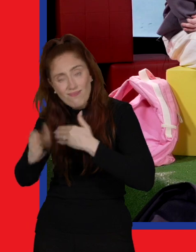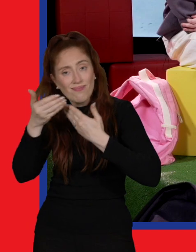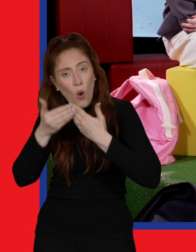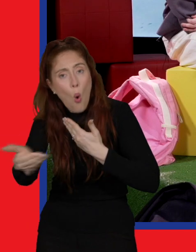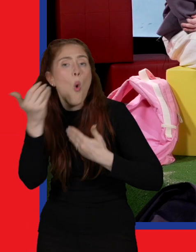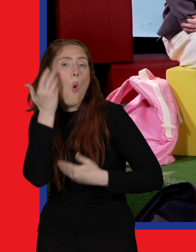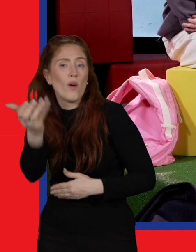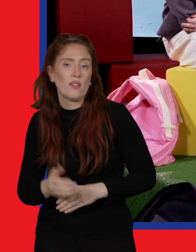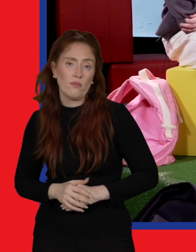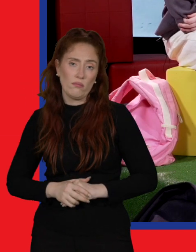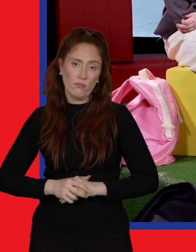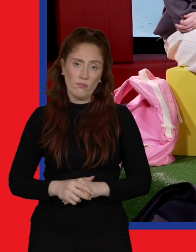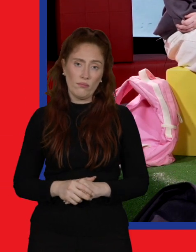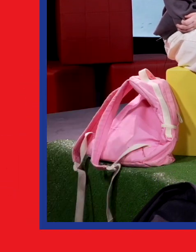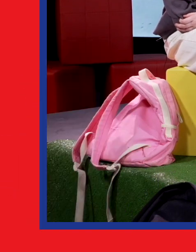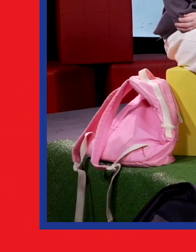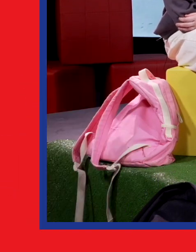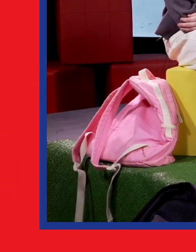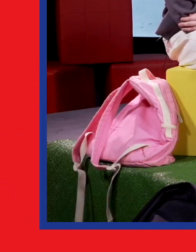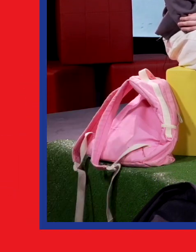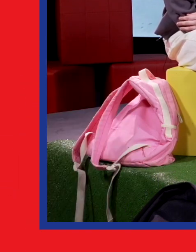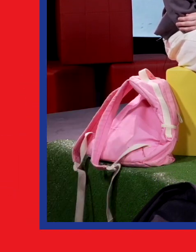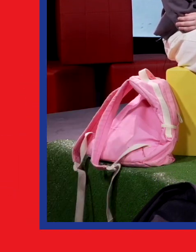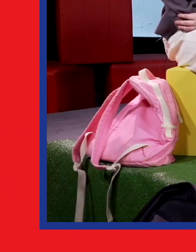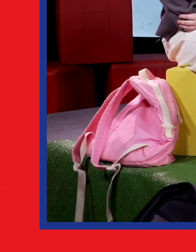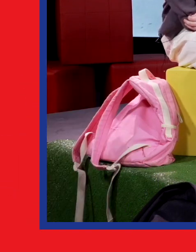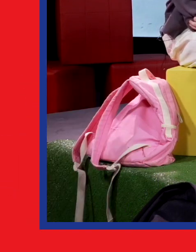that I check in from now on.